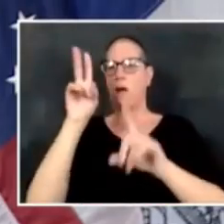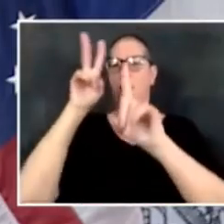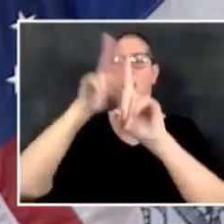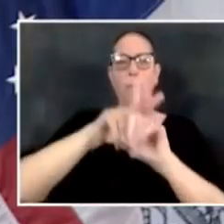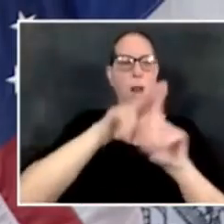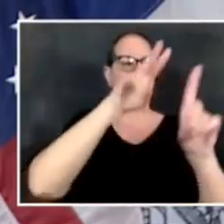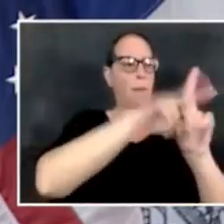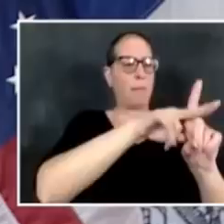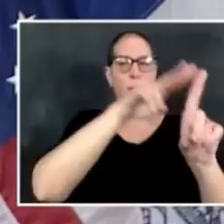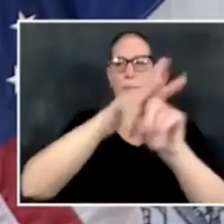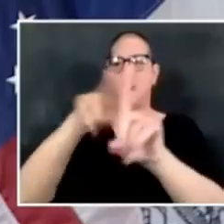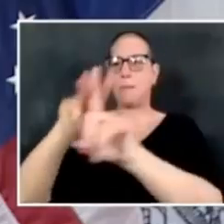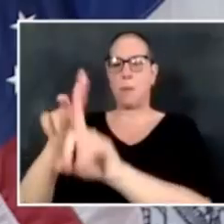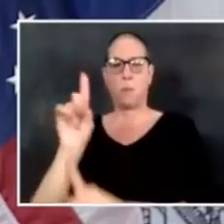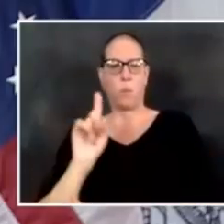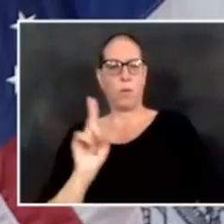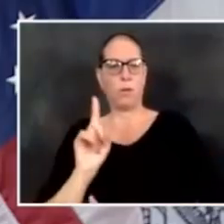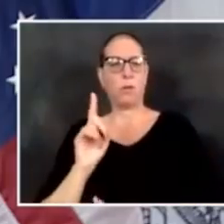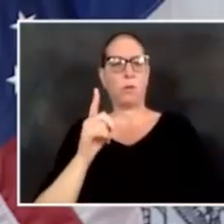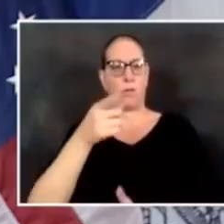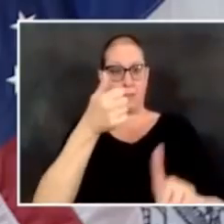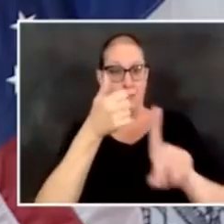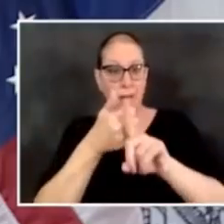Is it the state? Is it a mix of both?